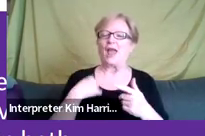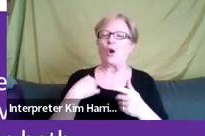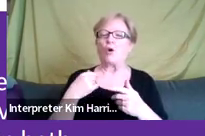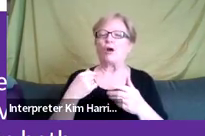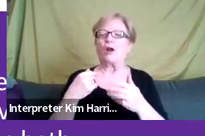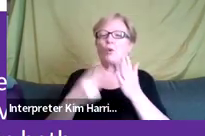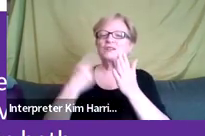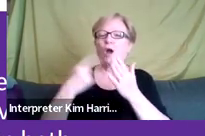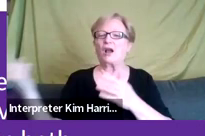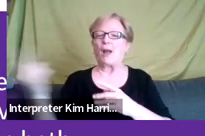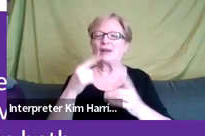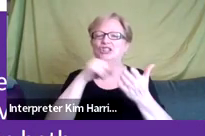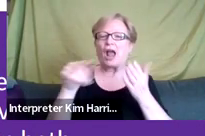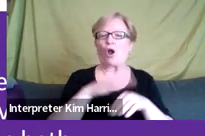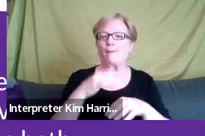me.